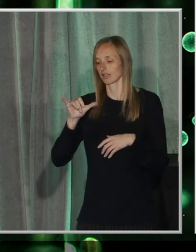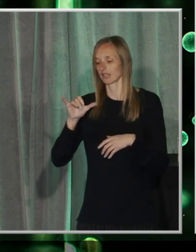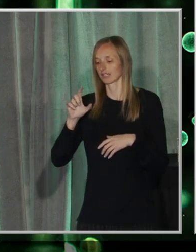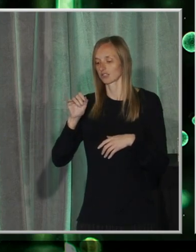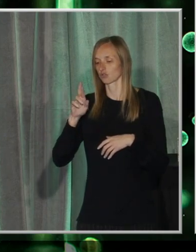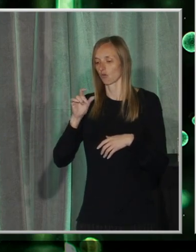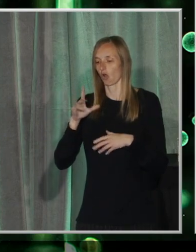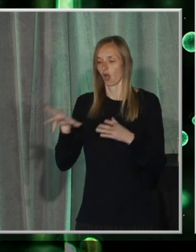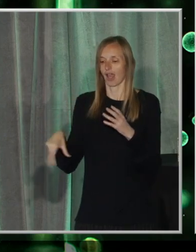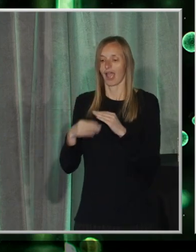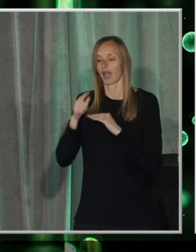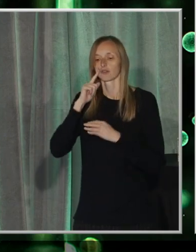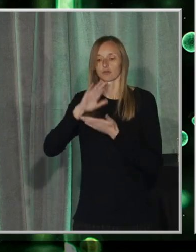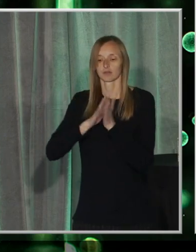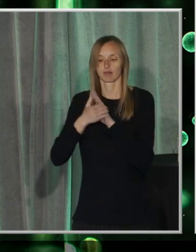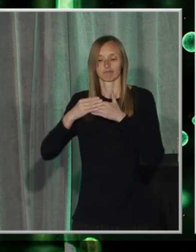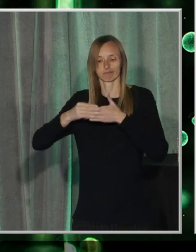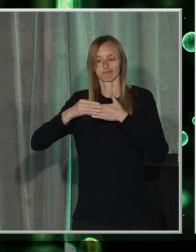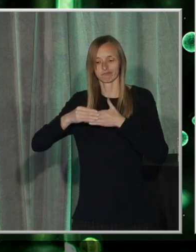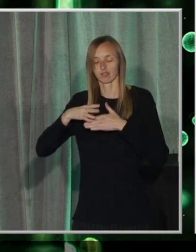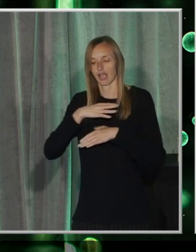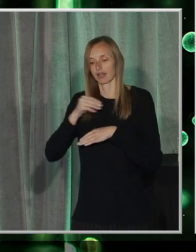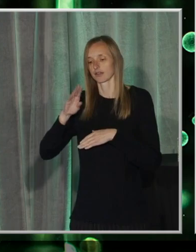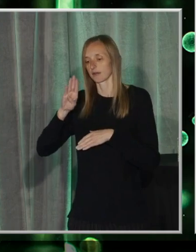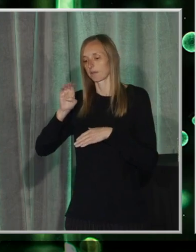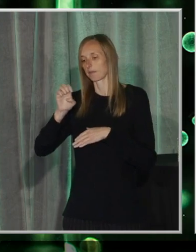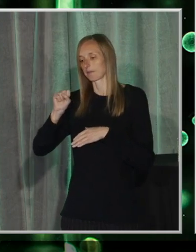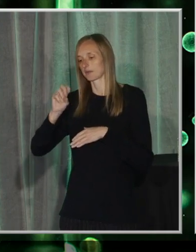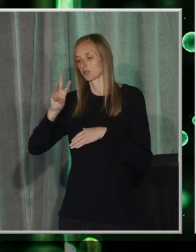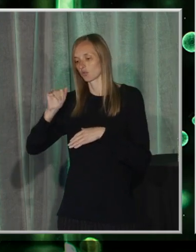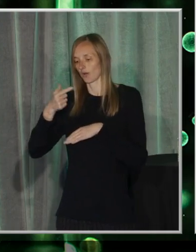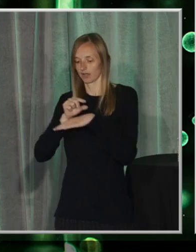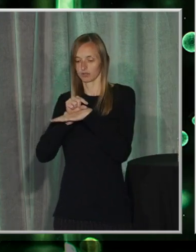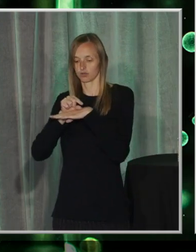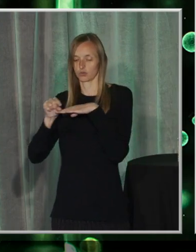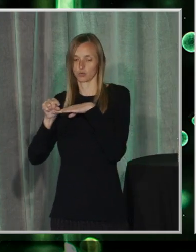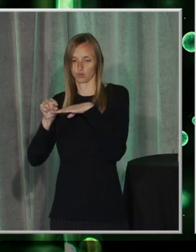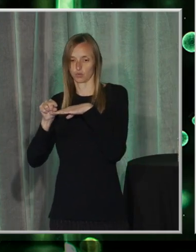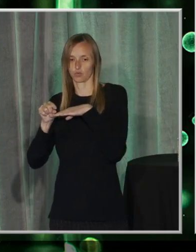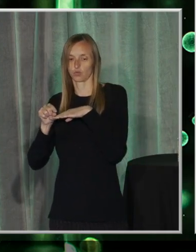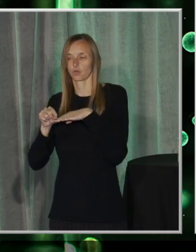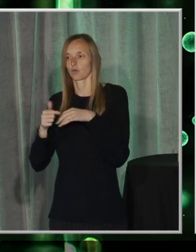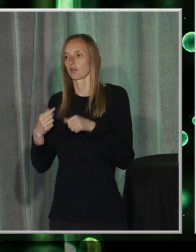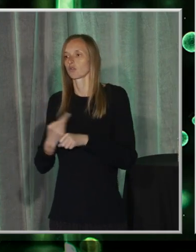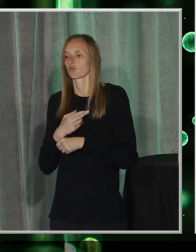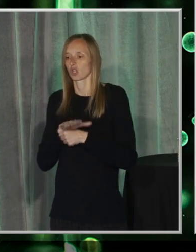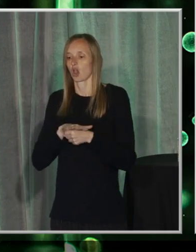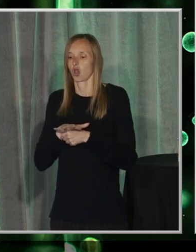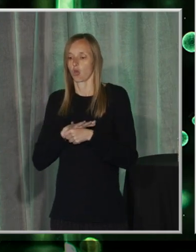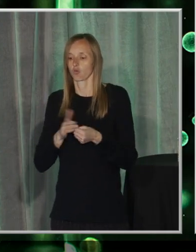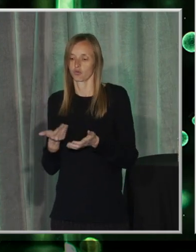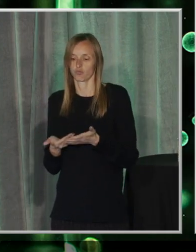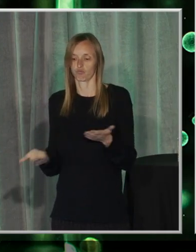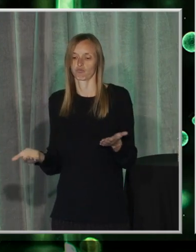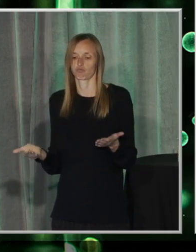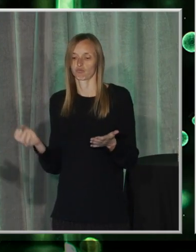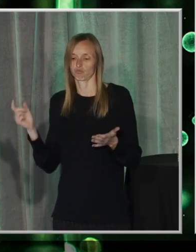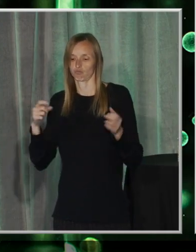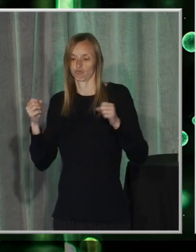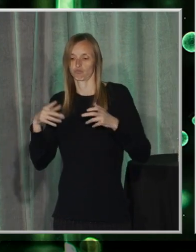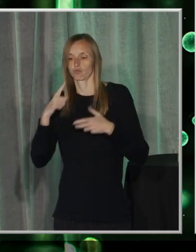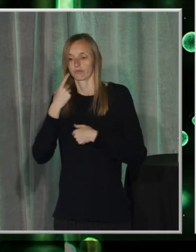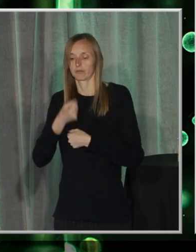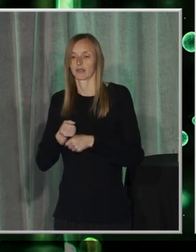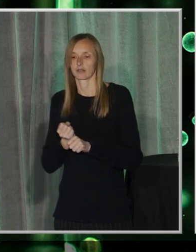plasticizer and the coating of beeswax. We'll actually try to use, I would say, local ingredients and that